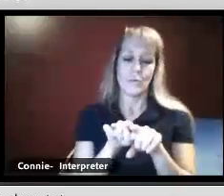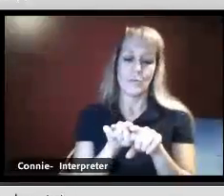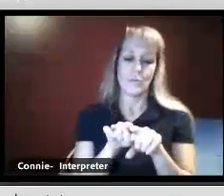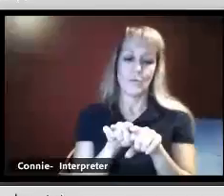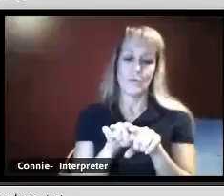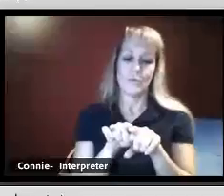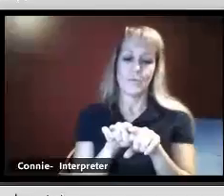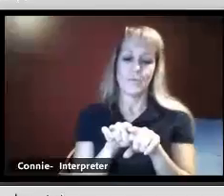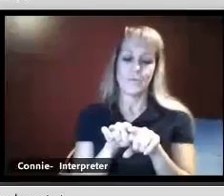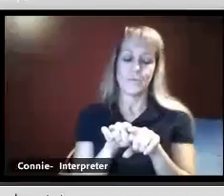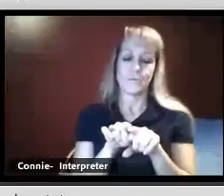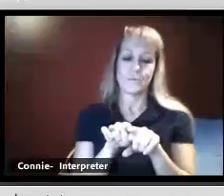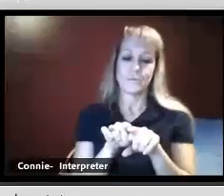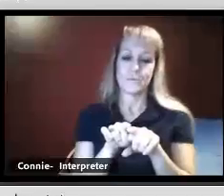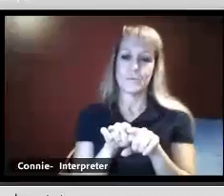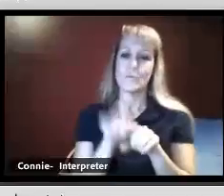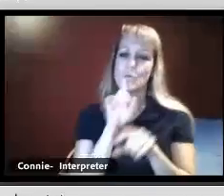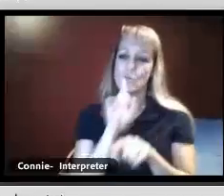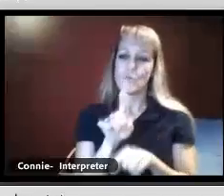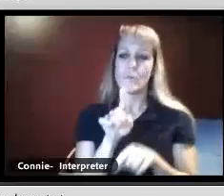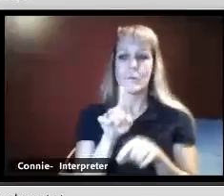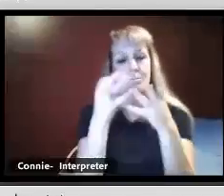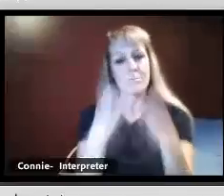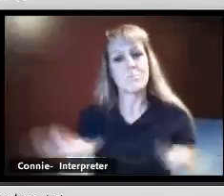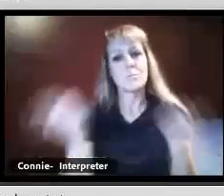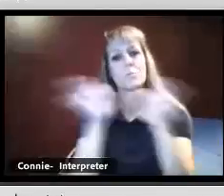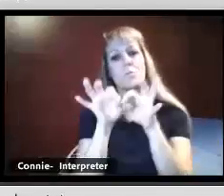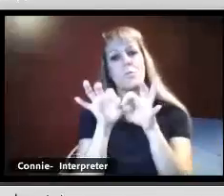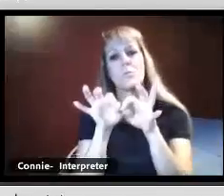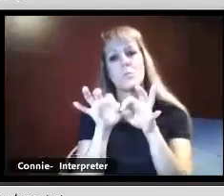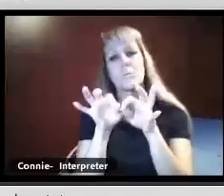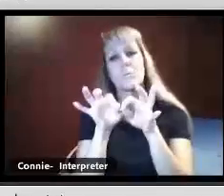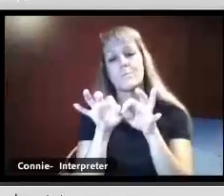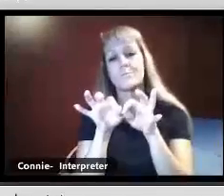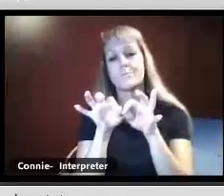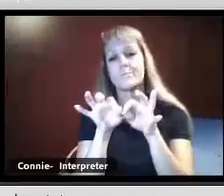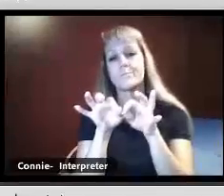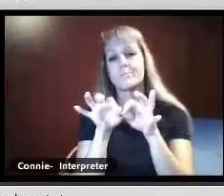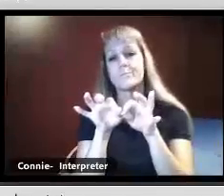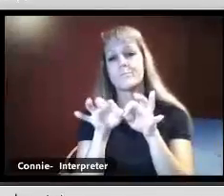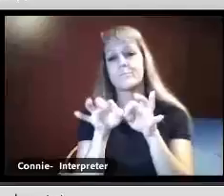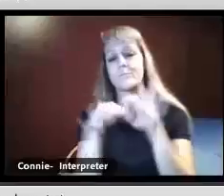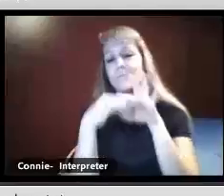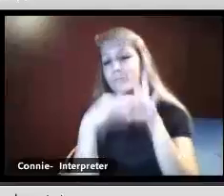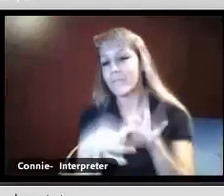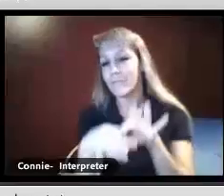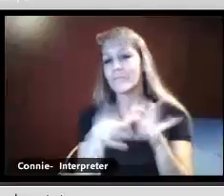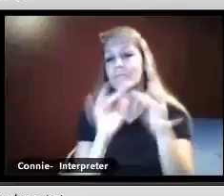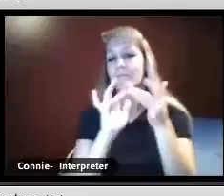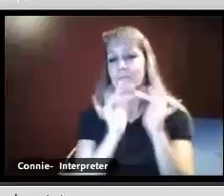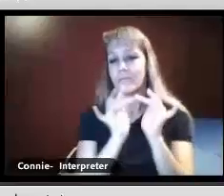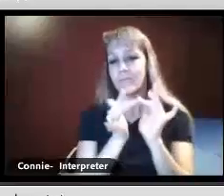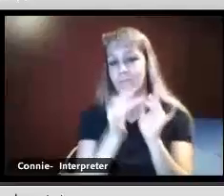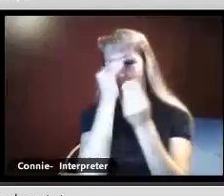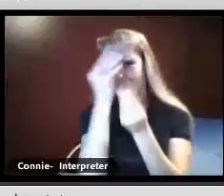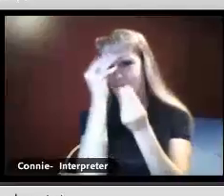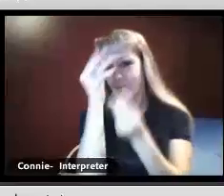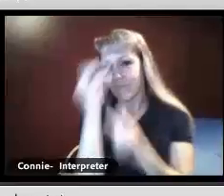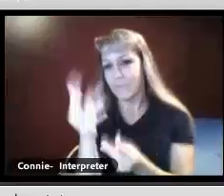a very substantial portal of web-based materials that were